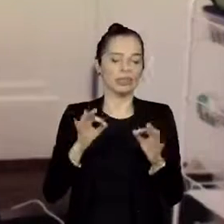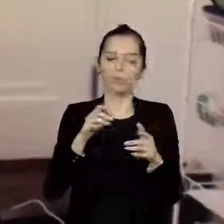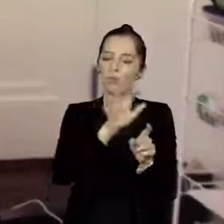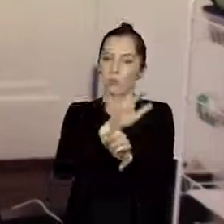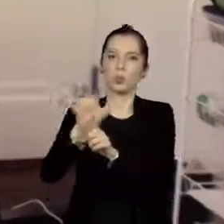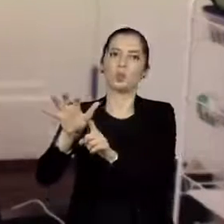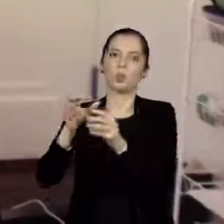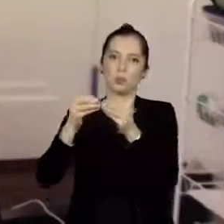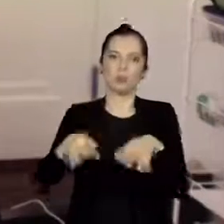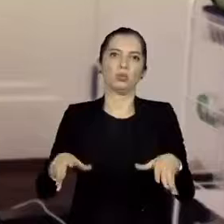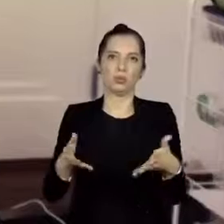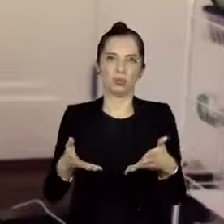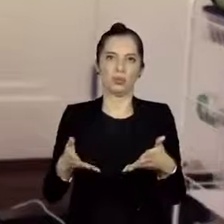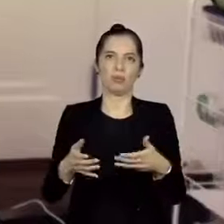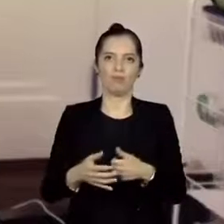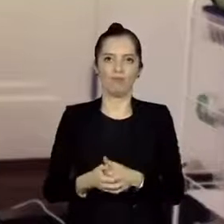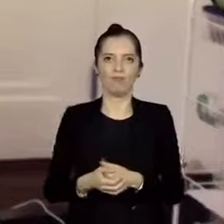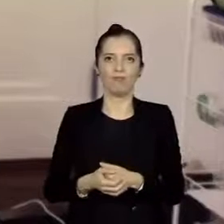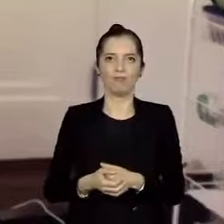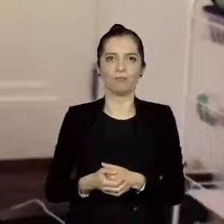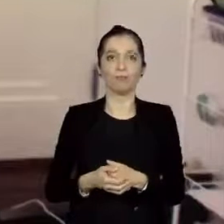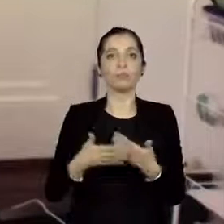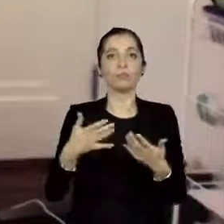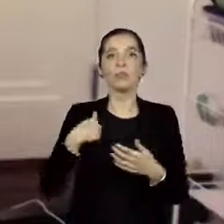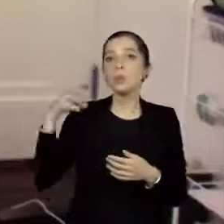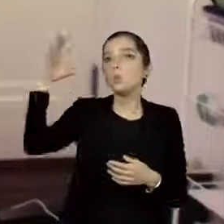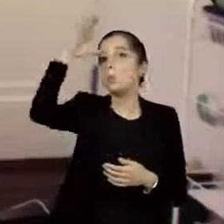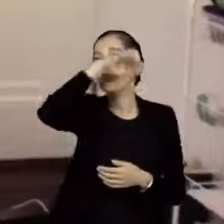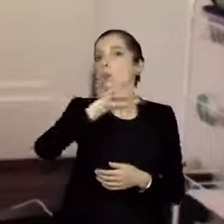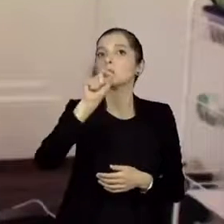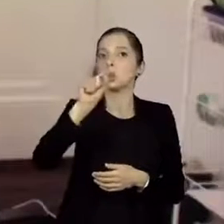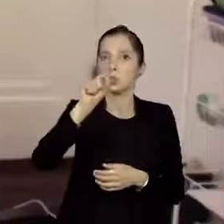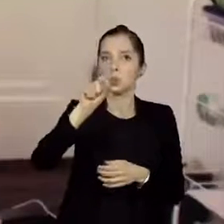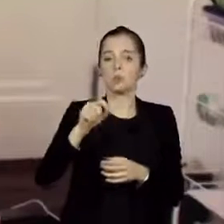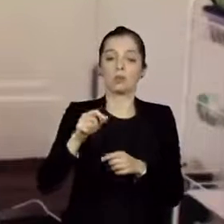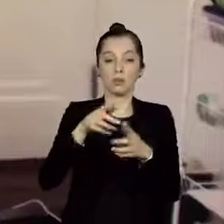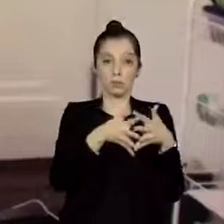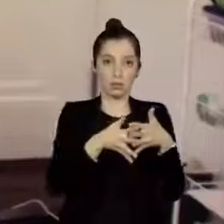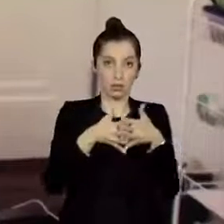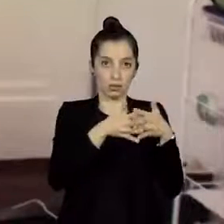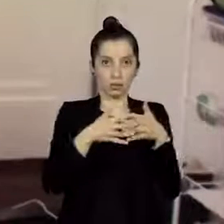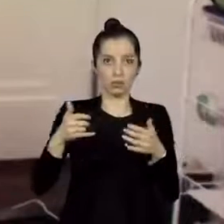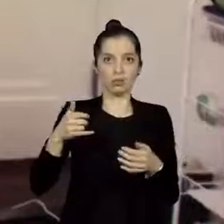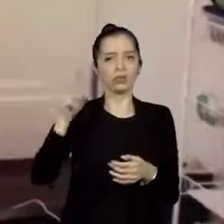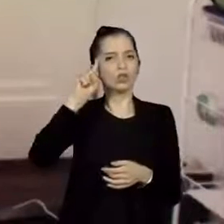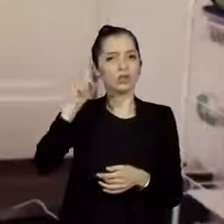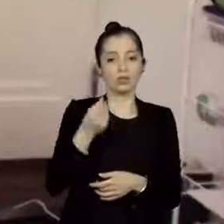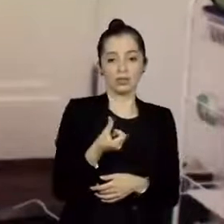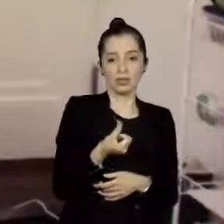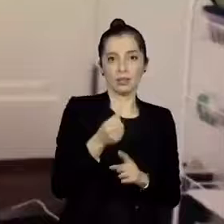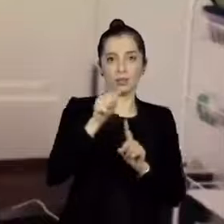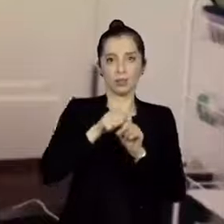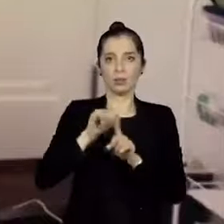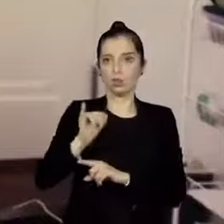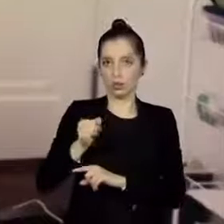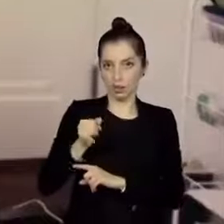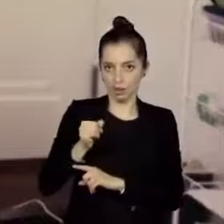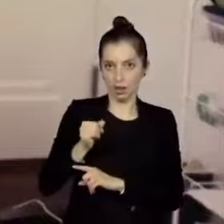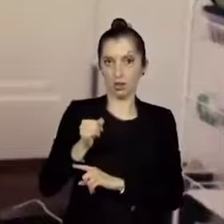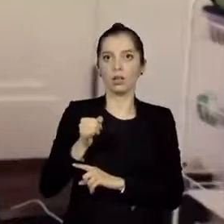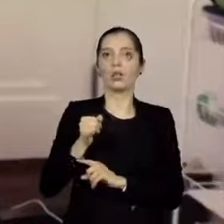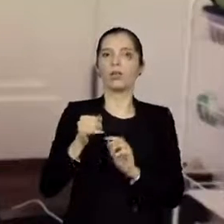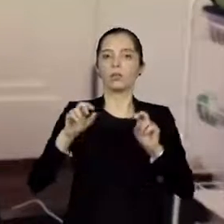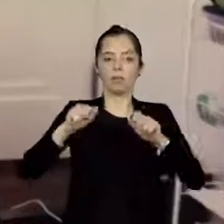for sure. And I think we learned this even in America on January 6th with